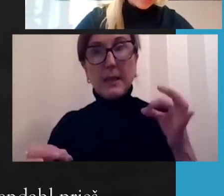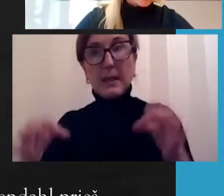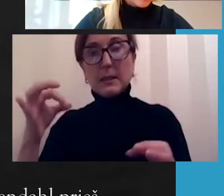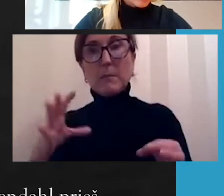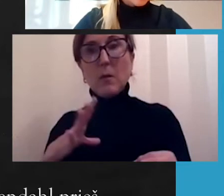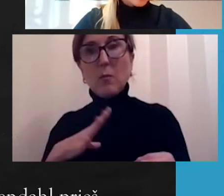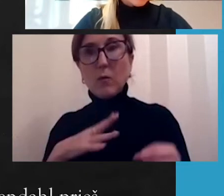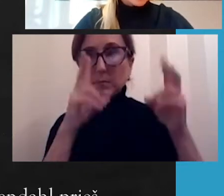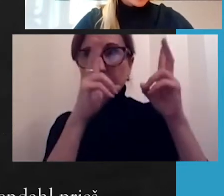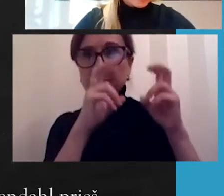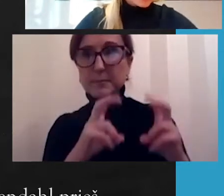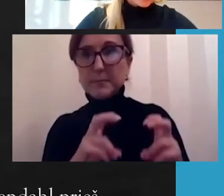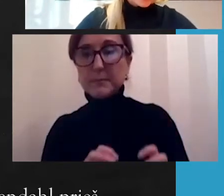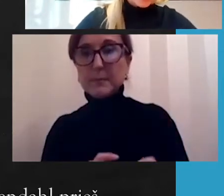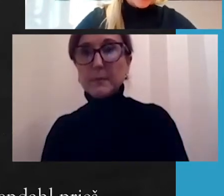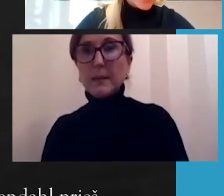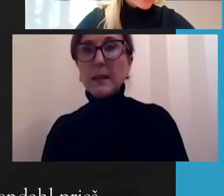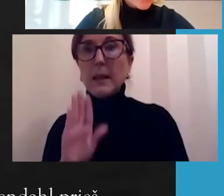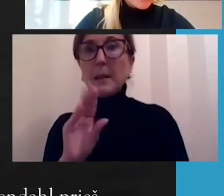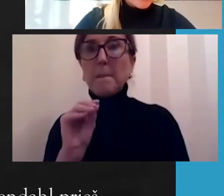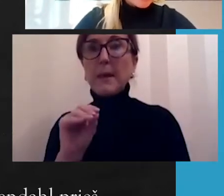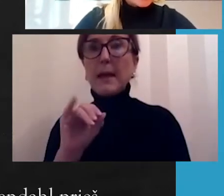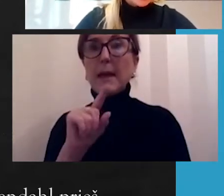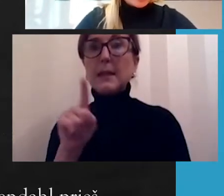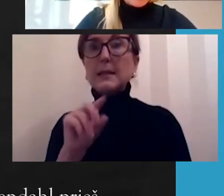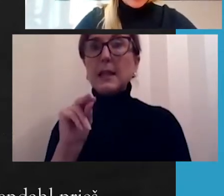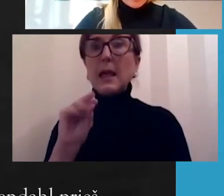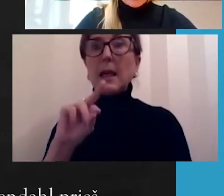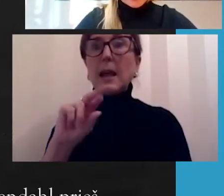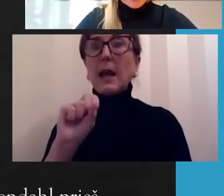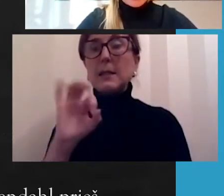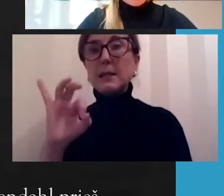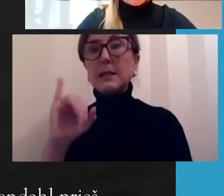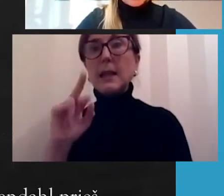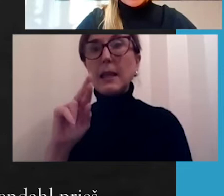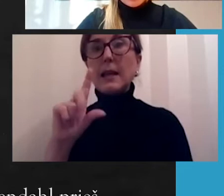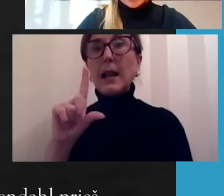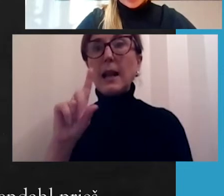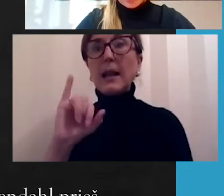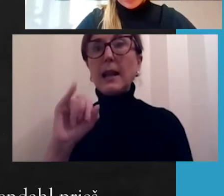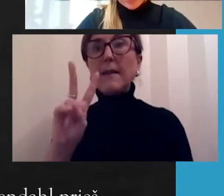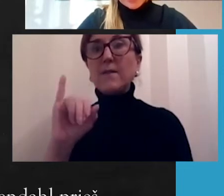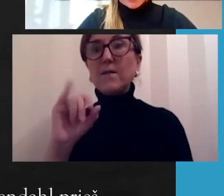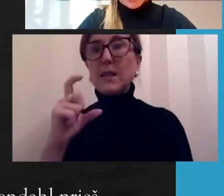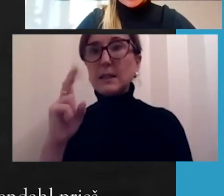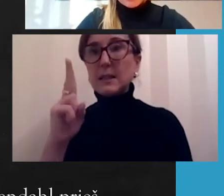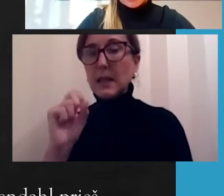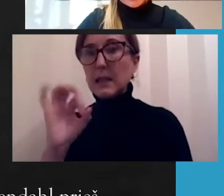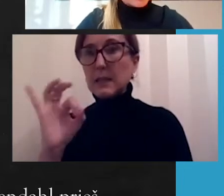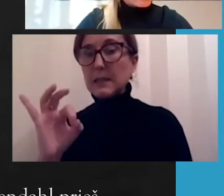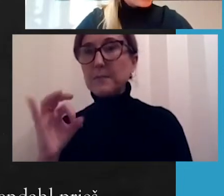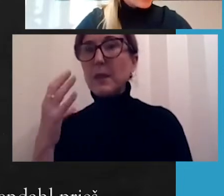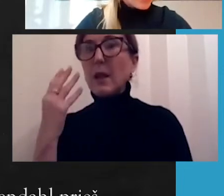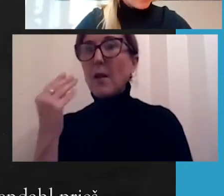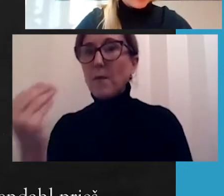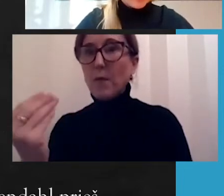the continuation of the ideas in the court ruling Beizaras and Levickas